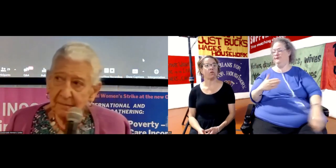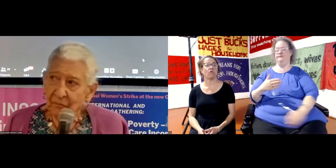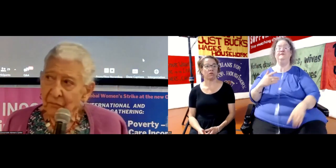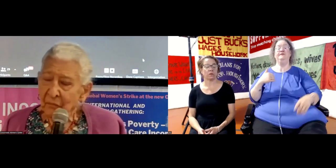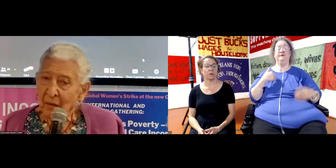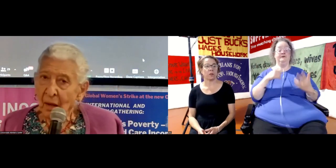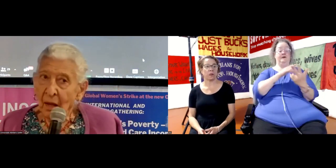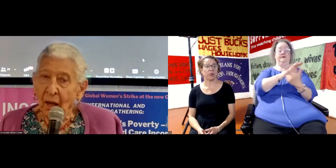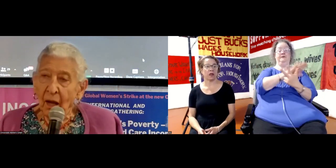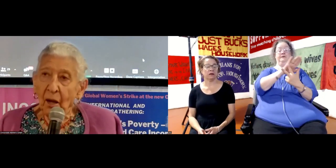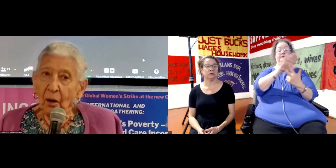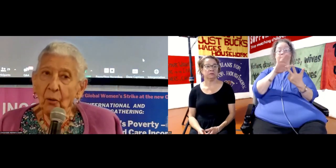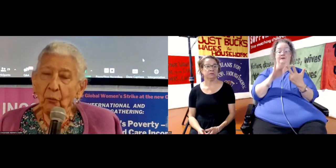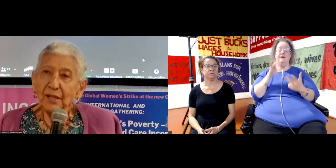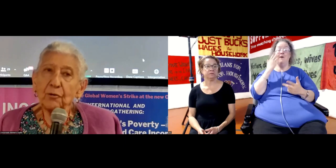readers.